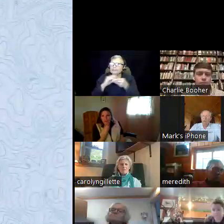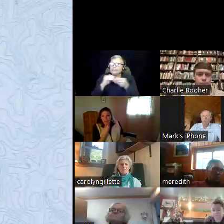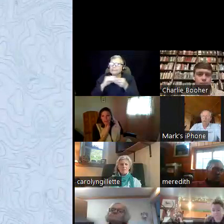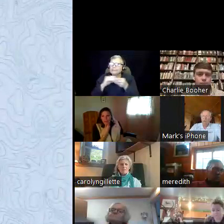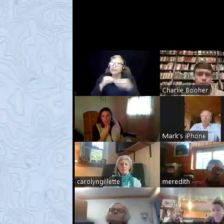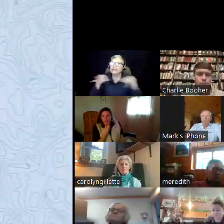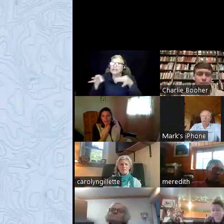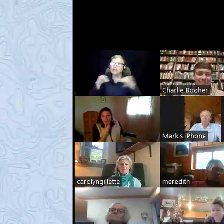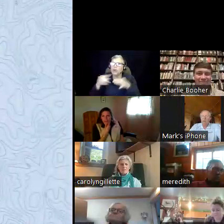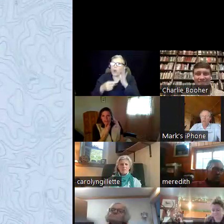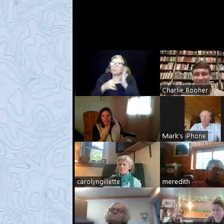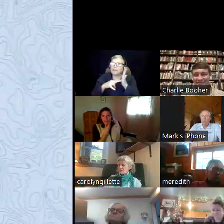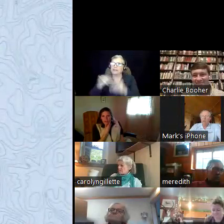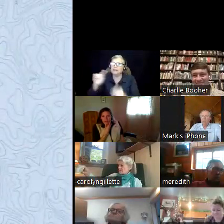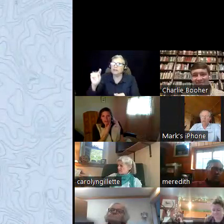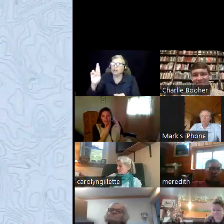definition of trophy hunting.